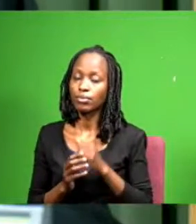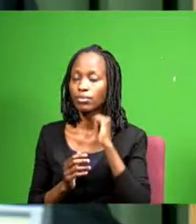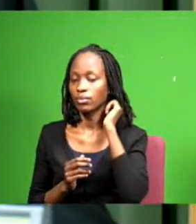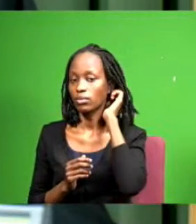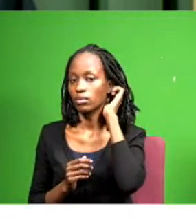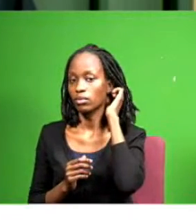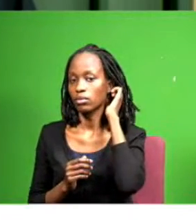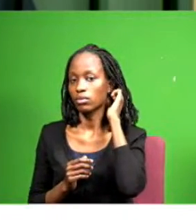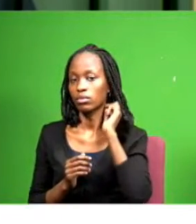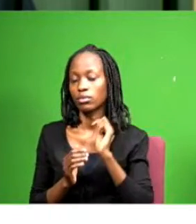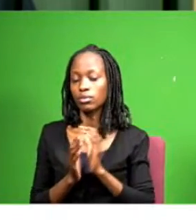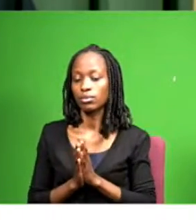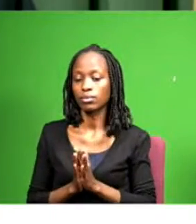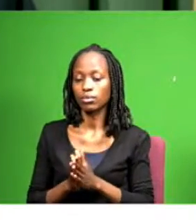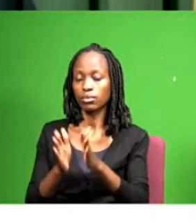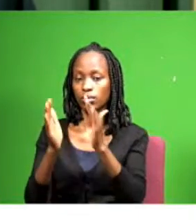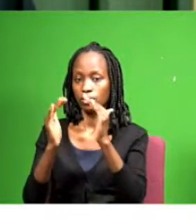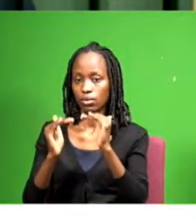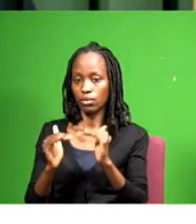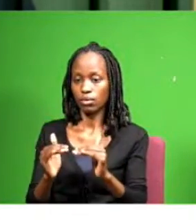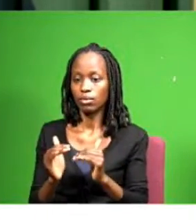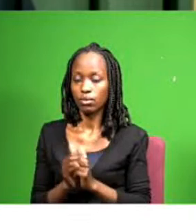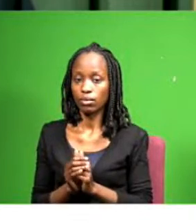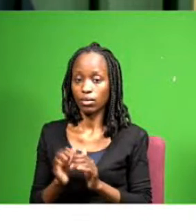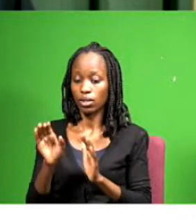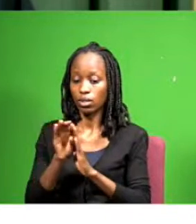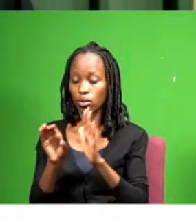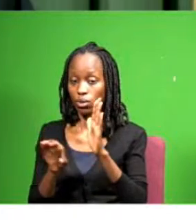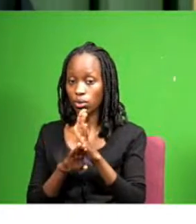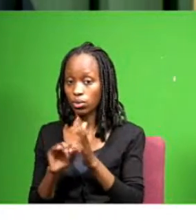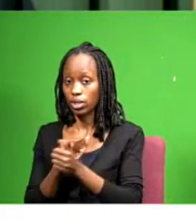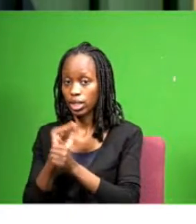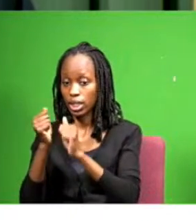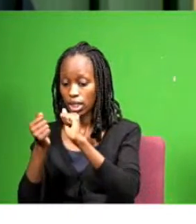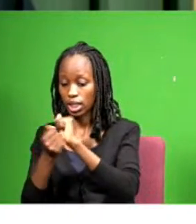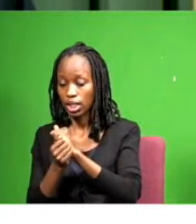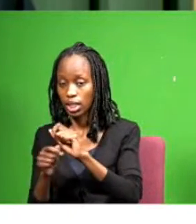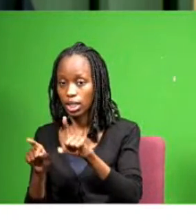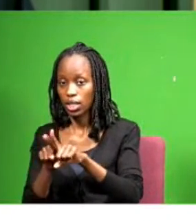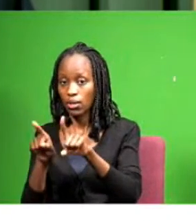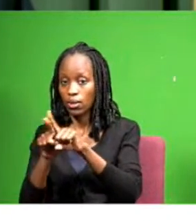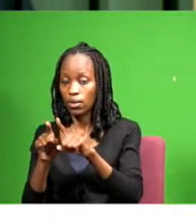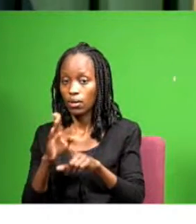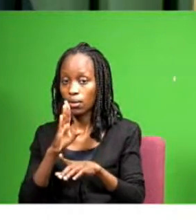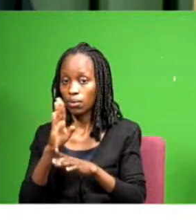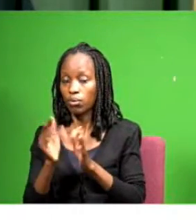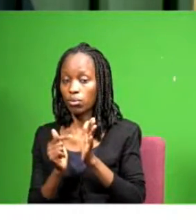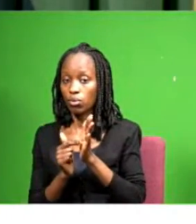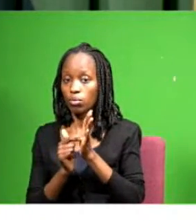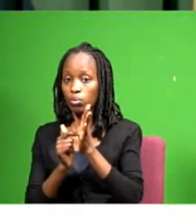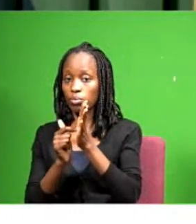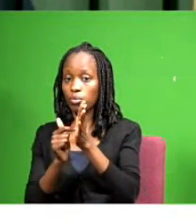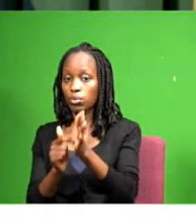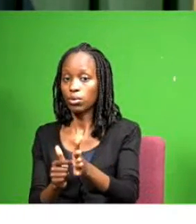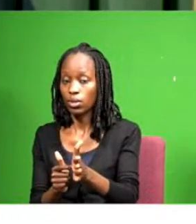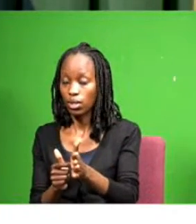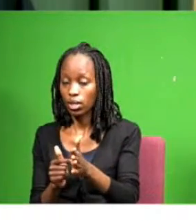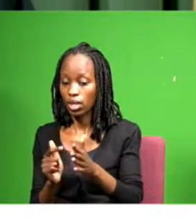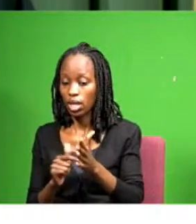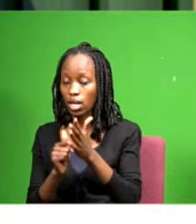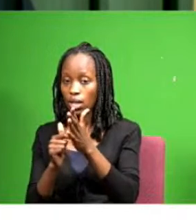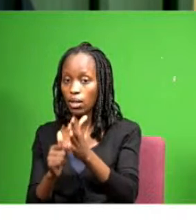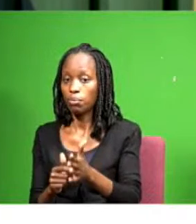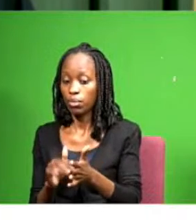I jump and read another paragraph. A constitutional amendment can also be elaborative. An elaboration is a